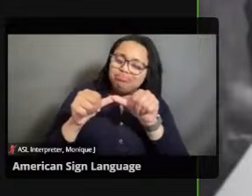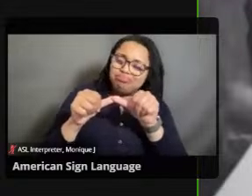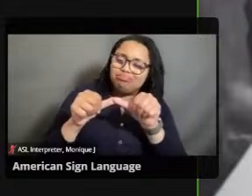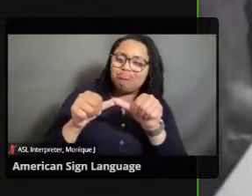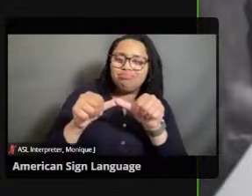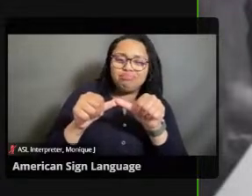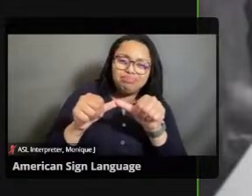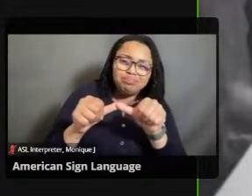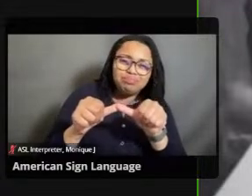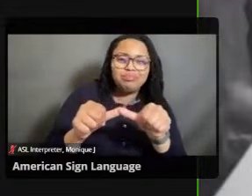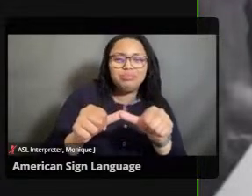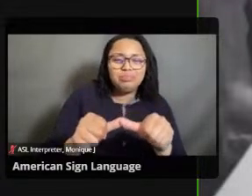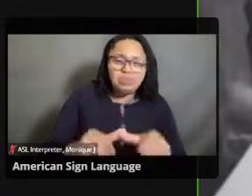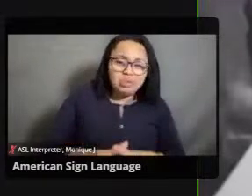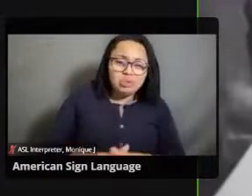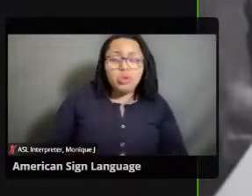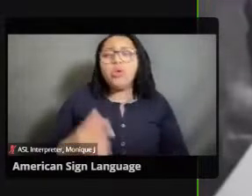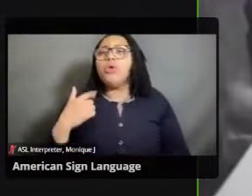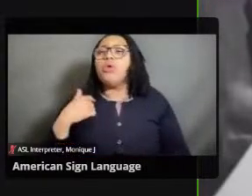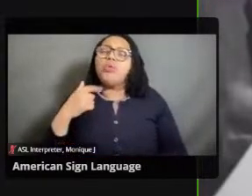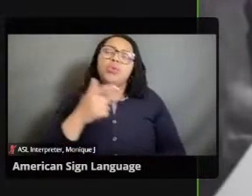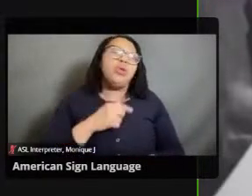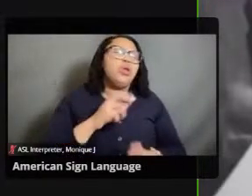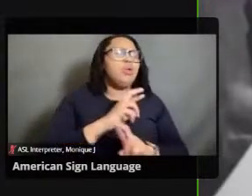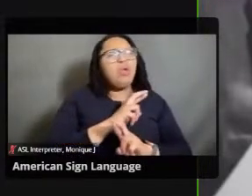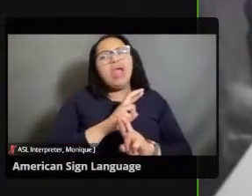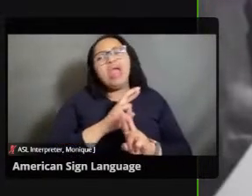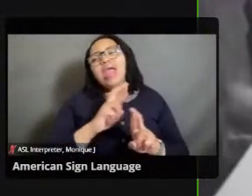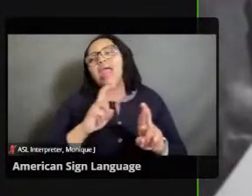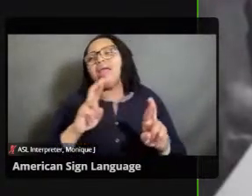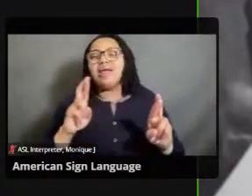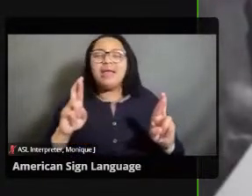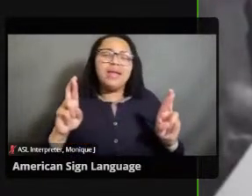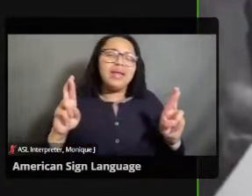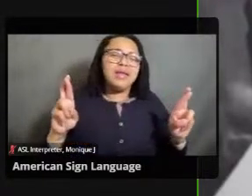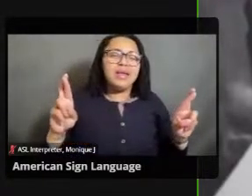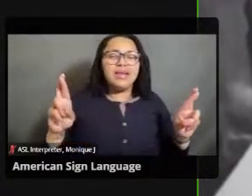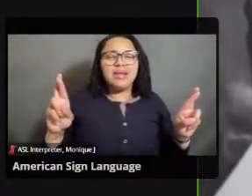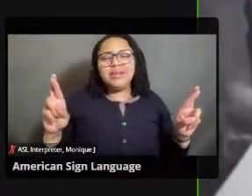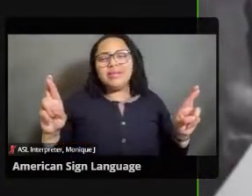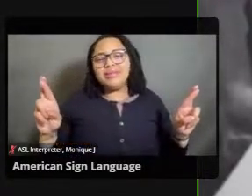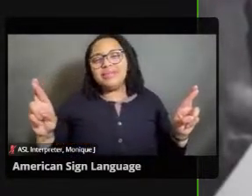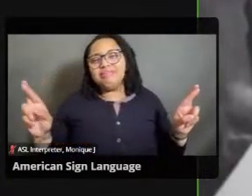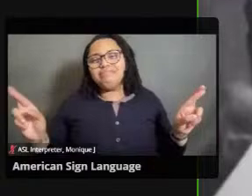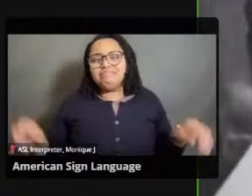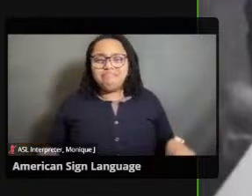carry on. And we're ready to carry on.